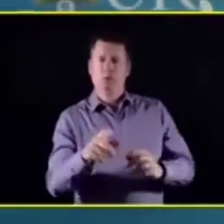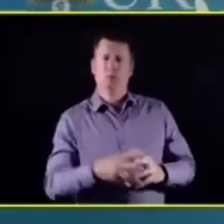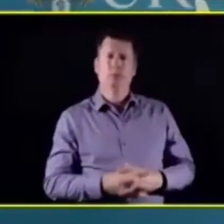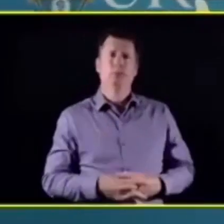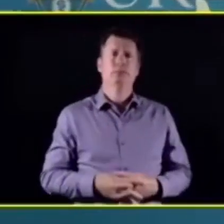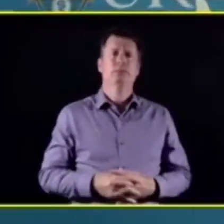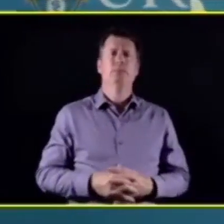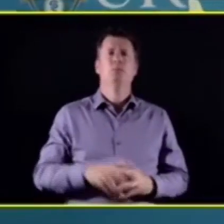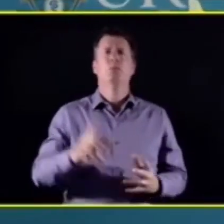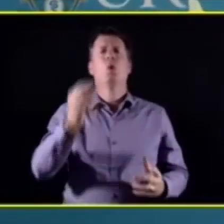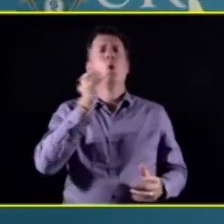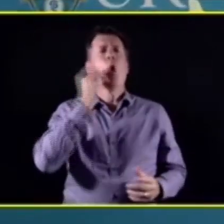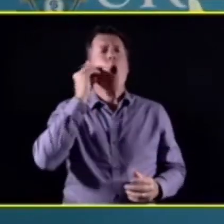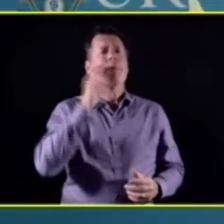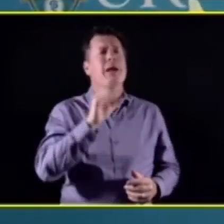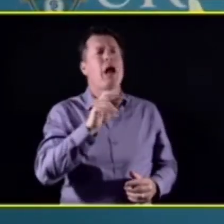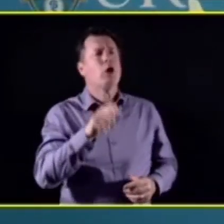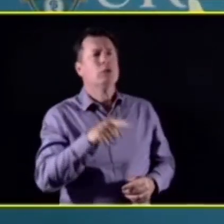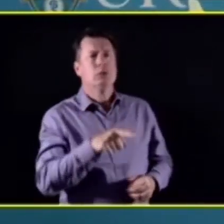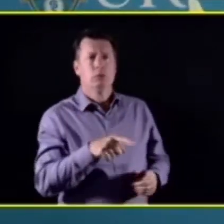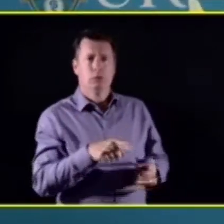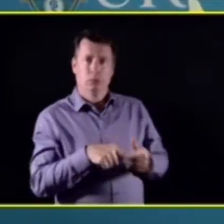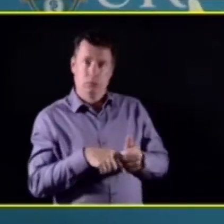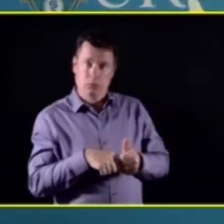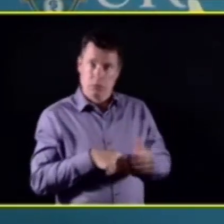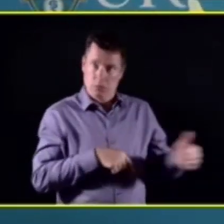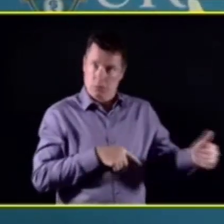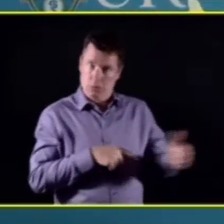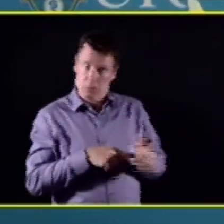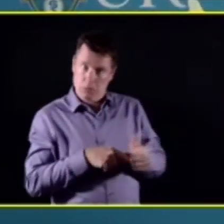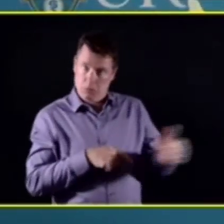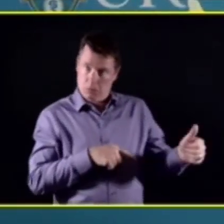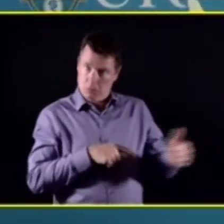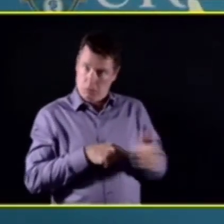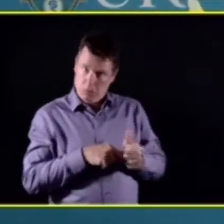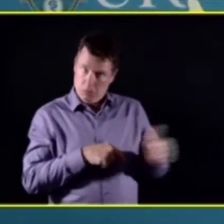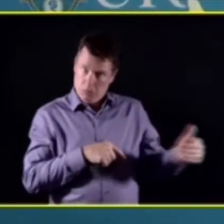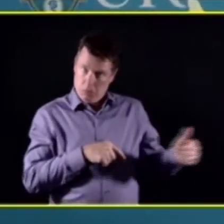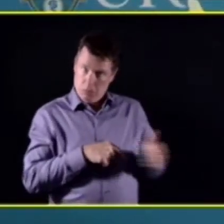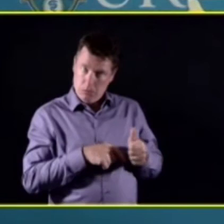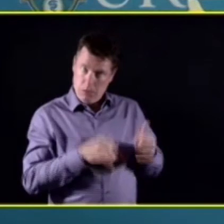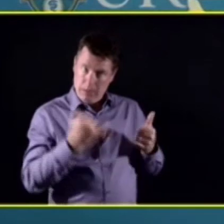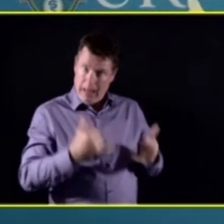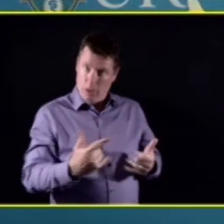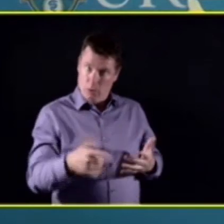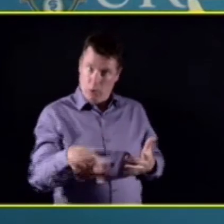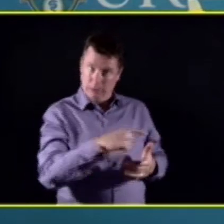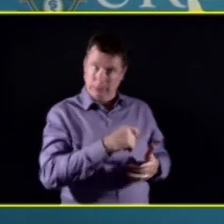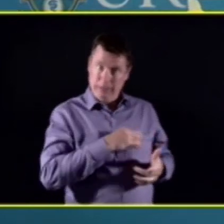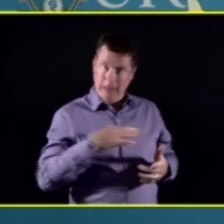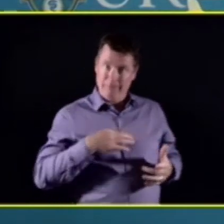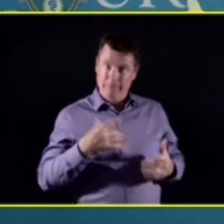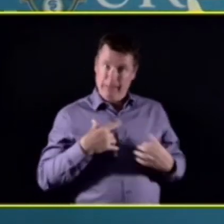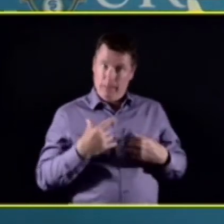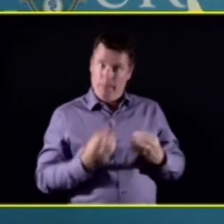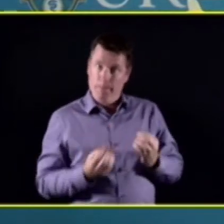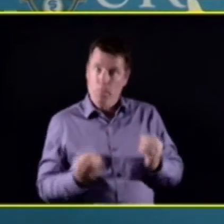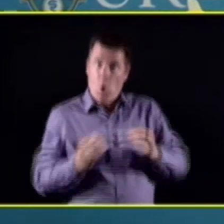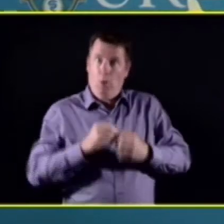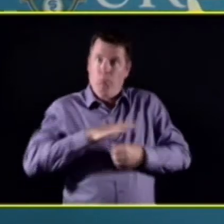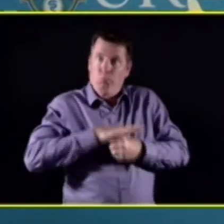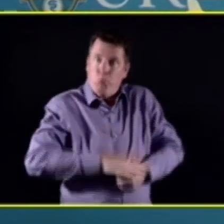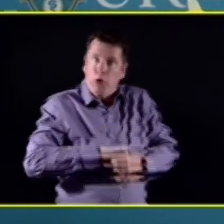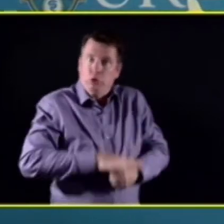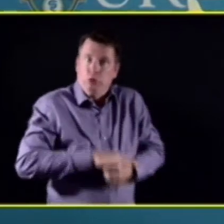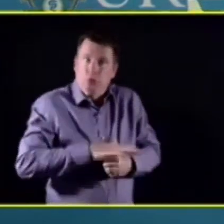of increased pressure on the supply of staff you have at a time when maybe more people are out because of